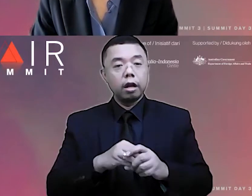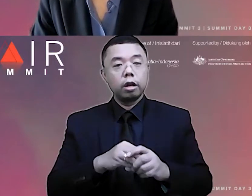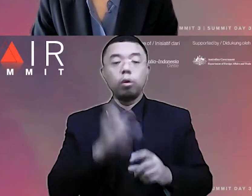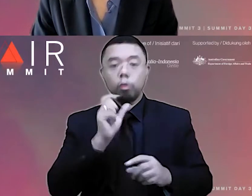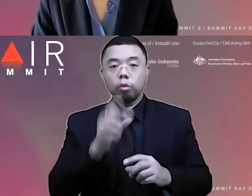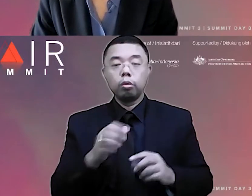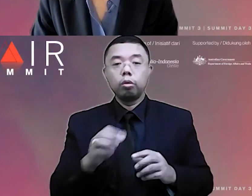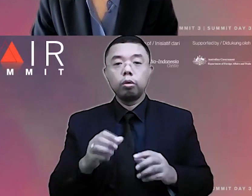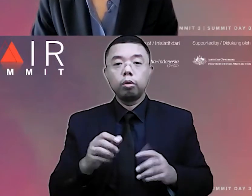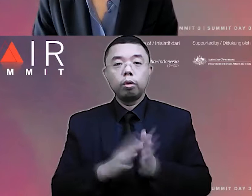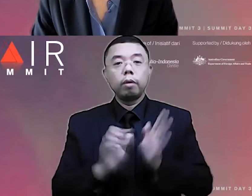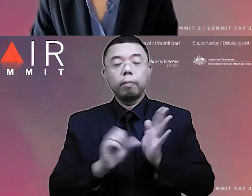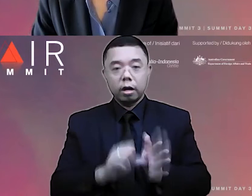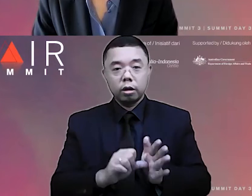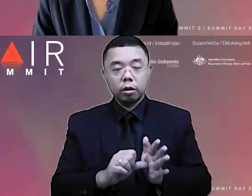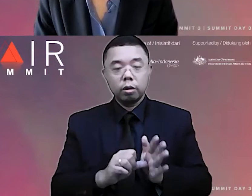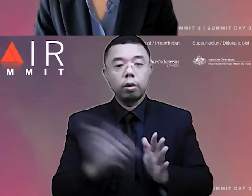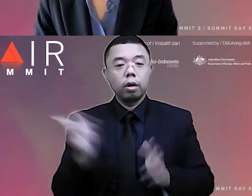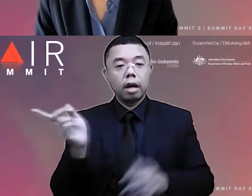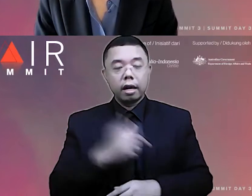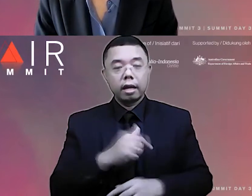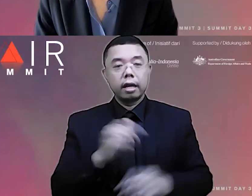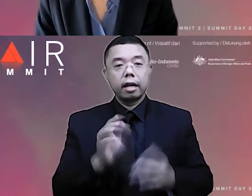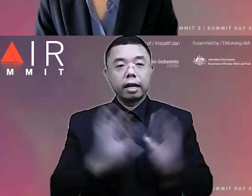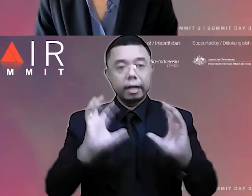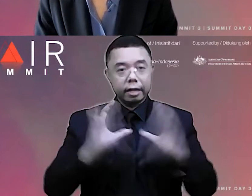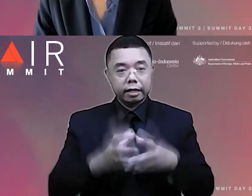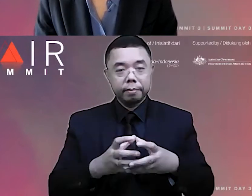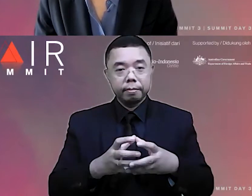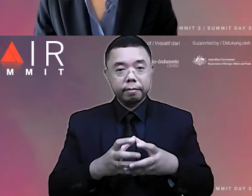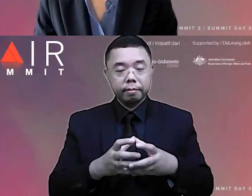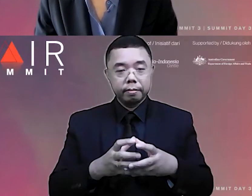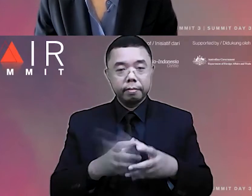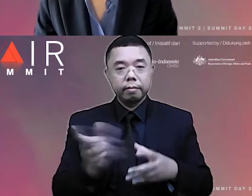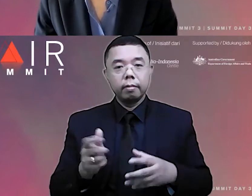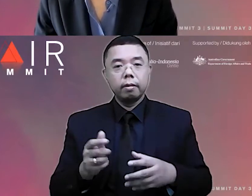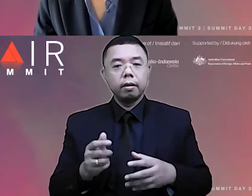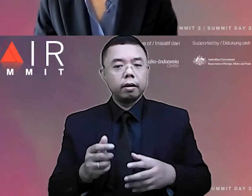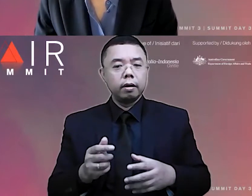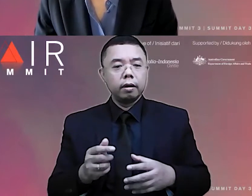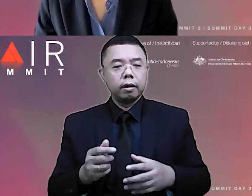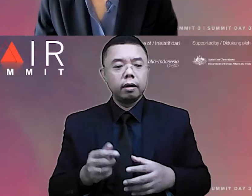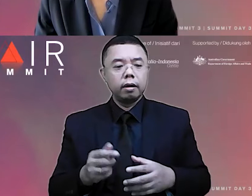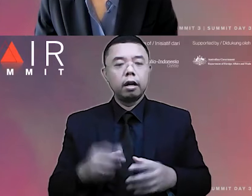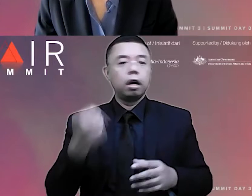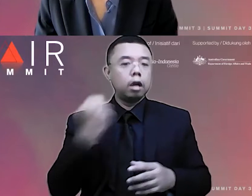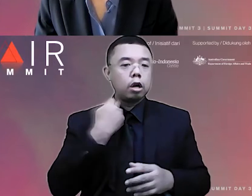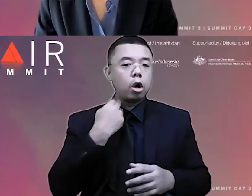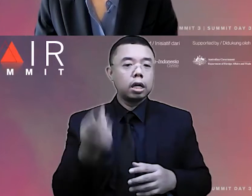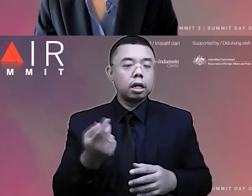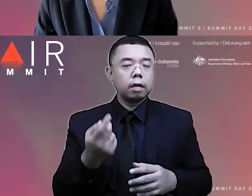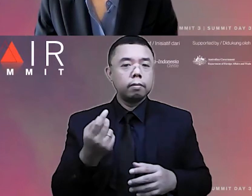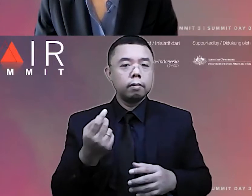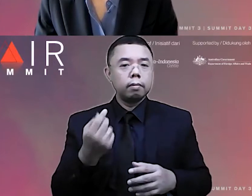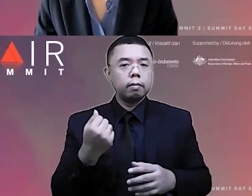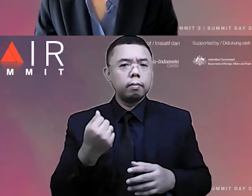Alin team, and today I will provide the information about how the Indonesian government responds